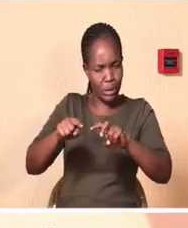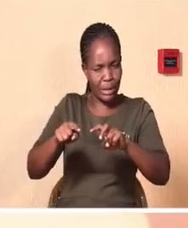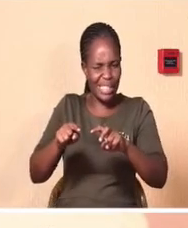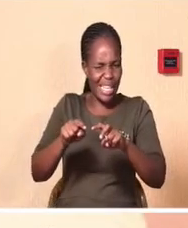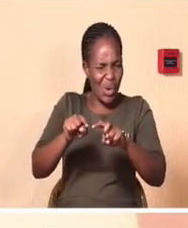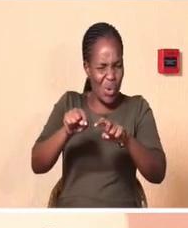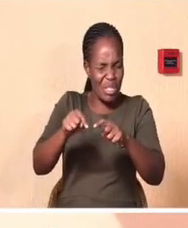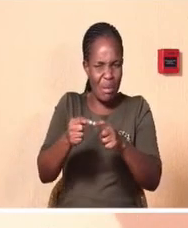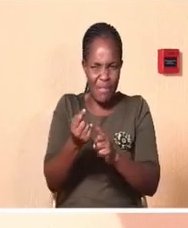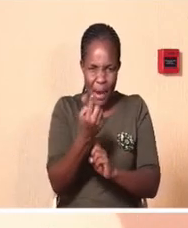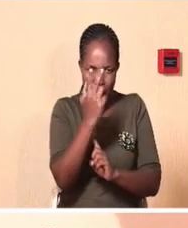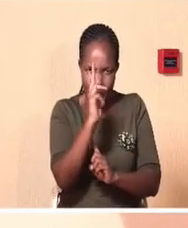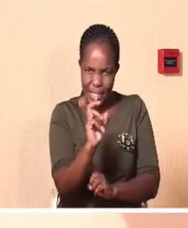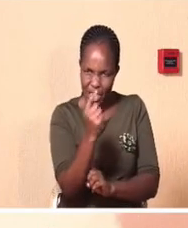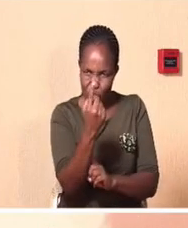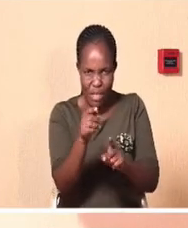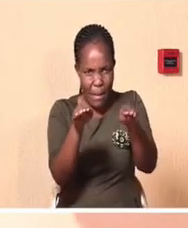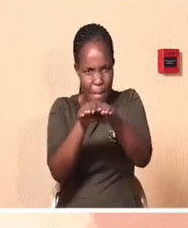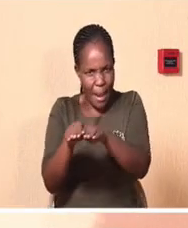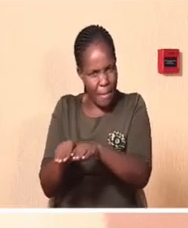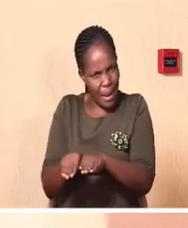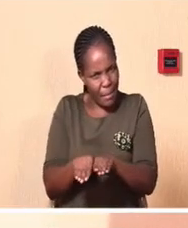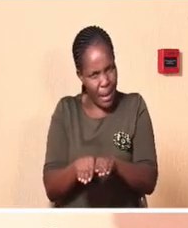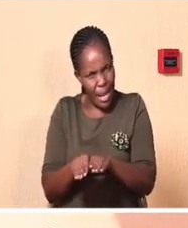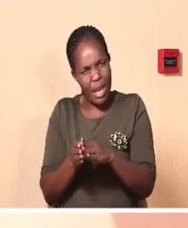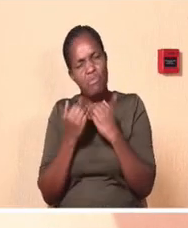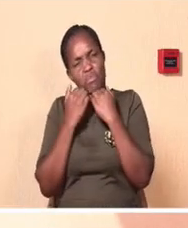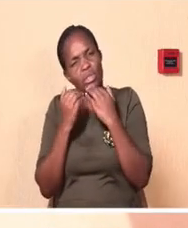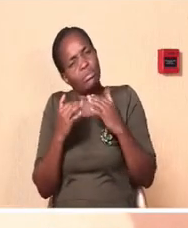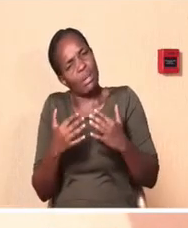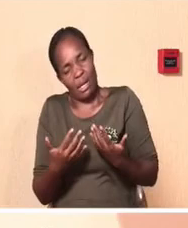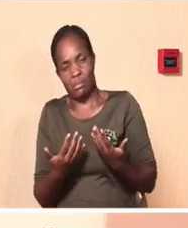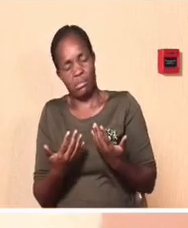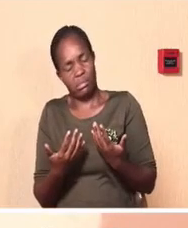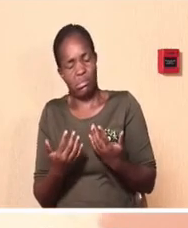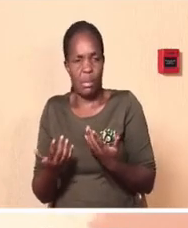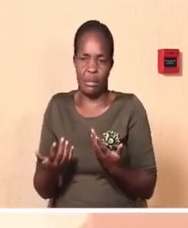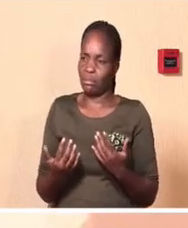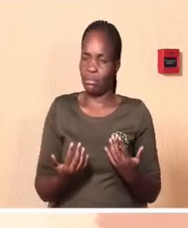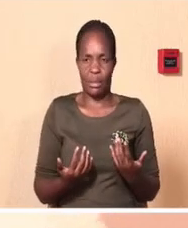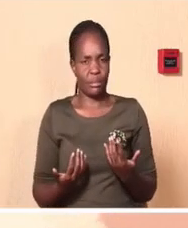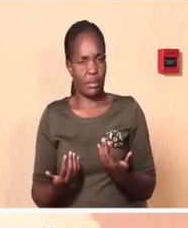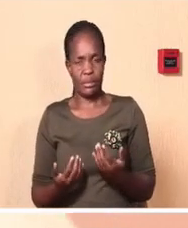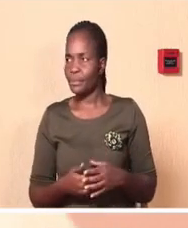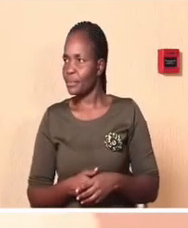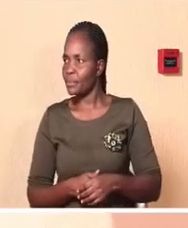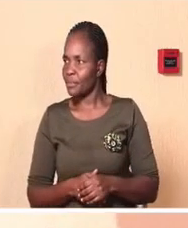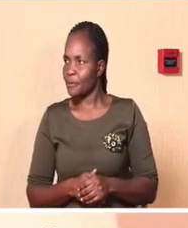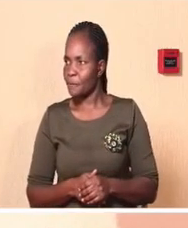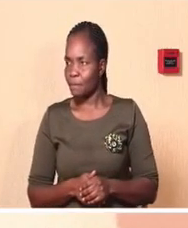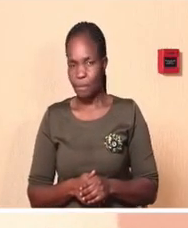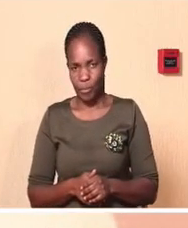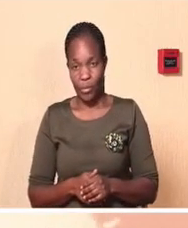suitable it is for the general population. But as I said, the evidence that we